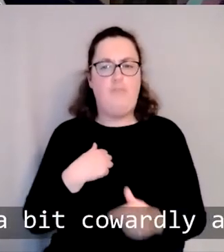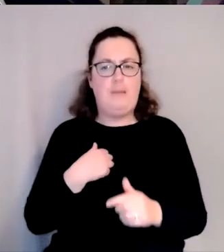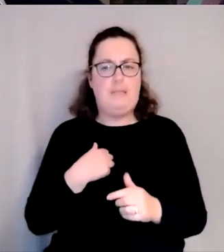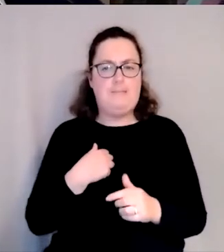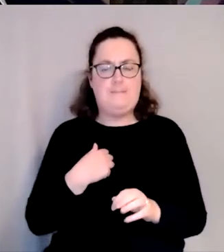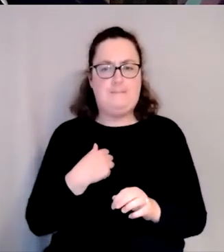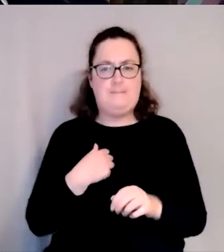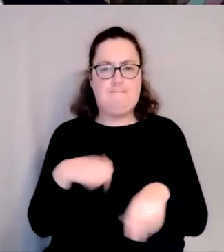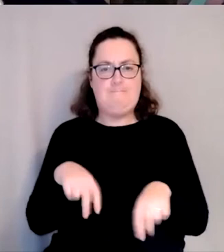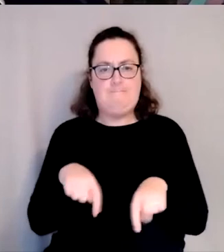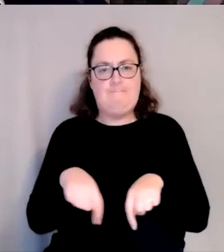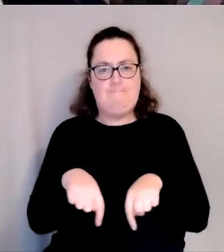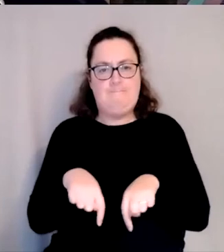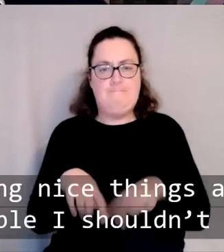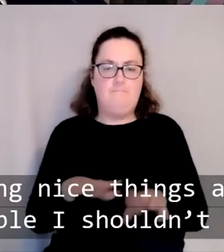avoided